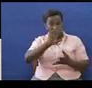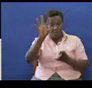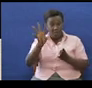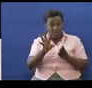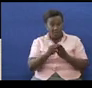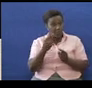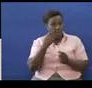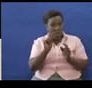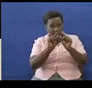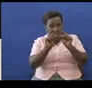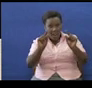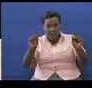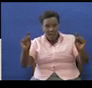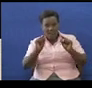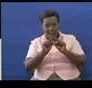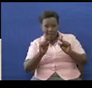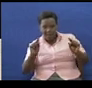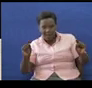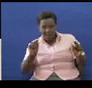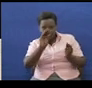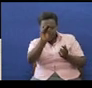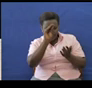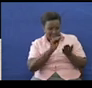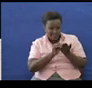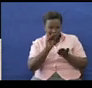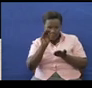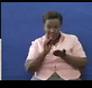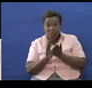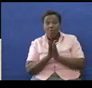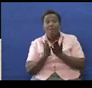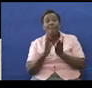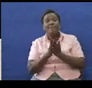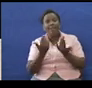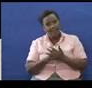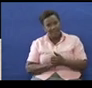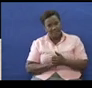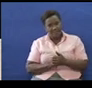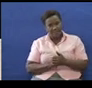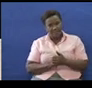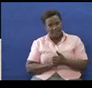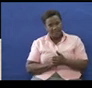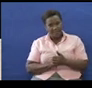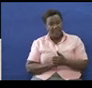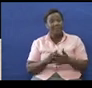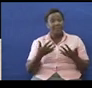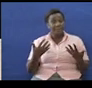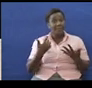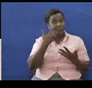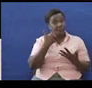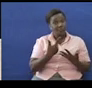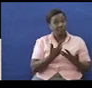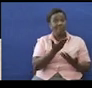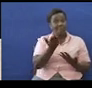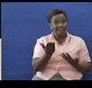those questions come, try to think of yourself. I have just said on how plants adapt themselves. Now,